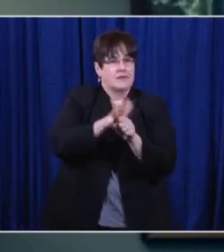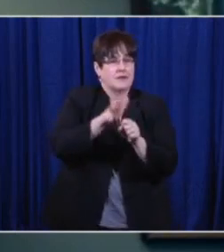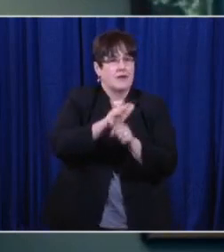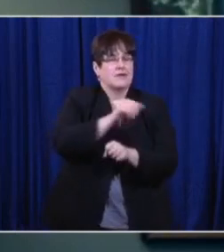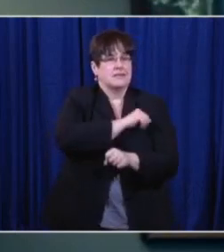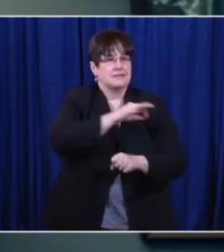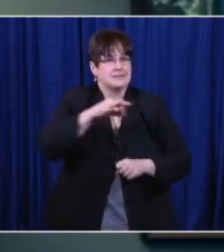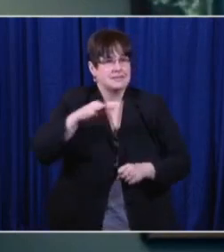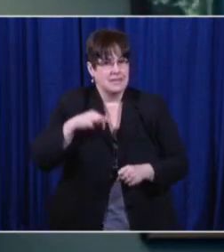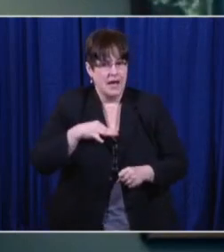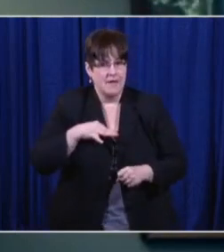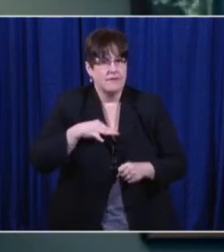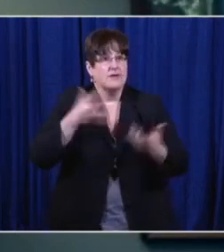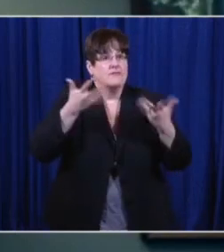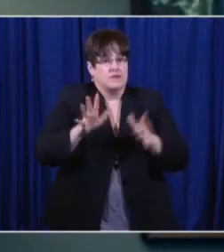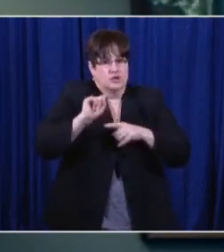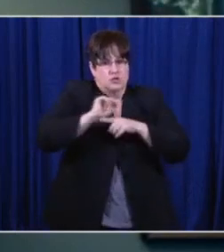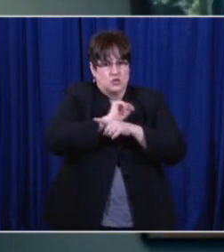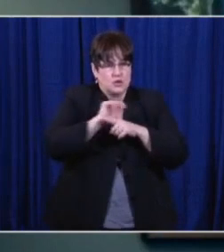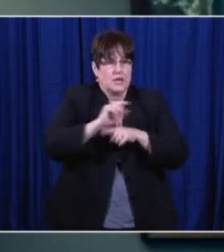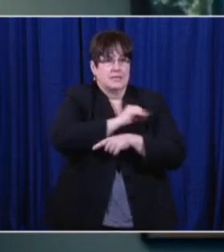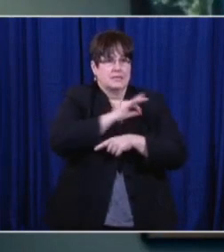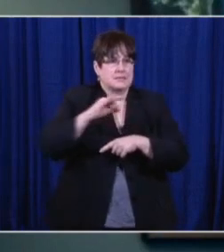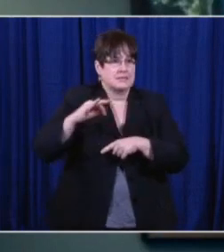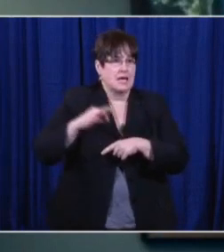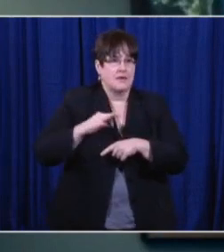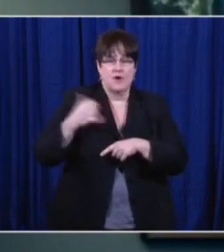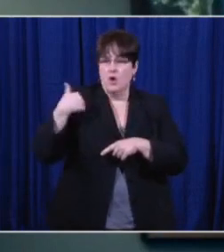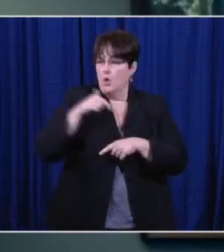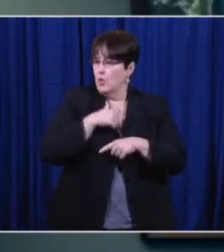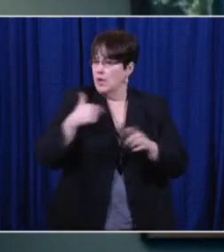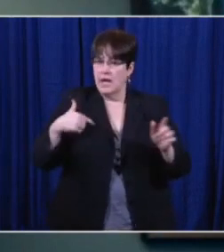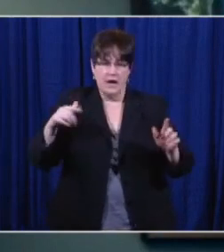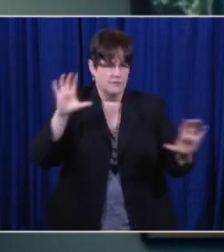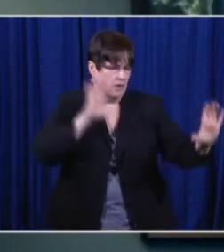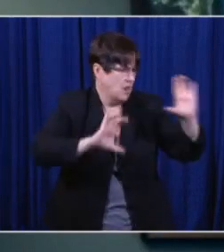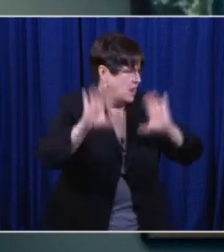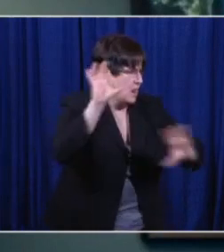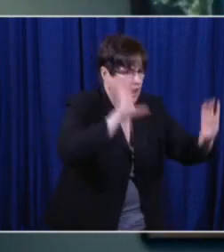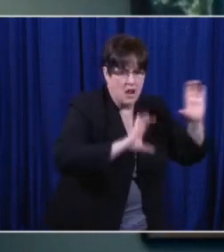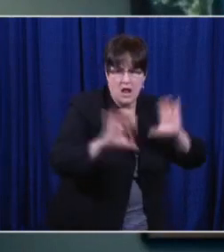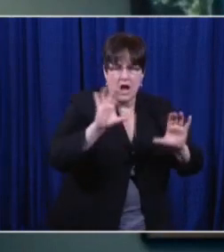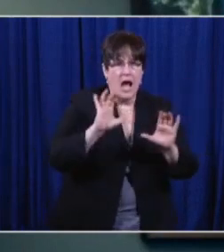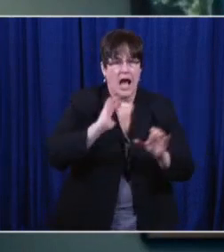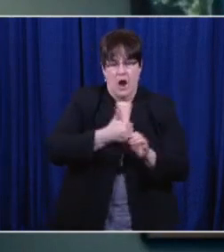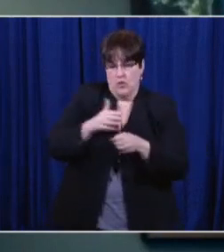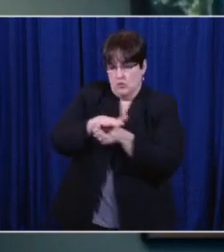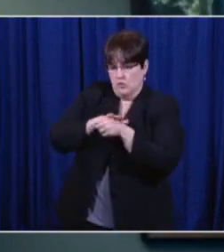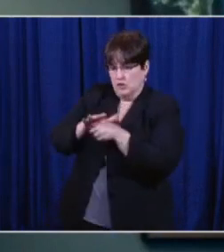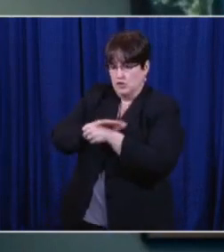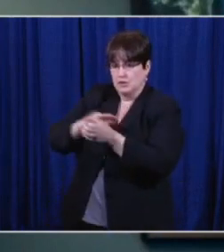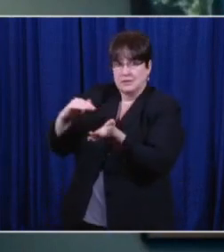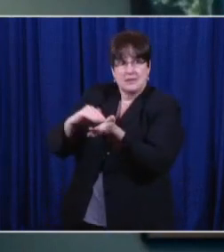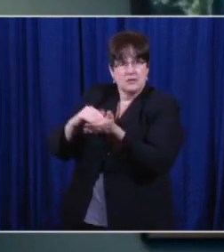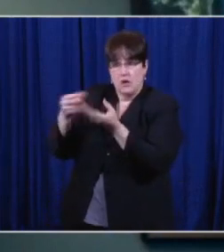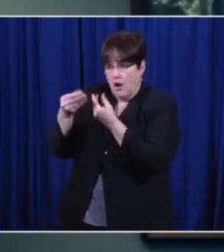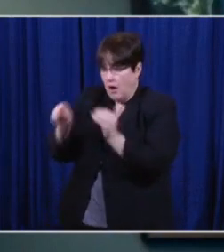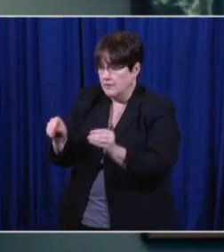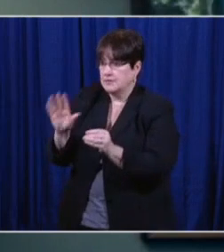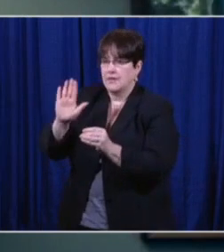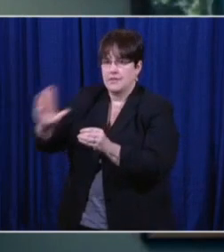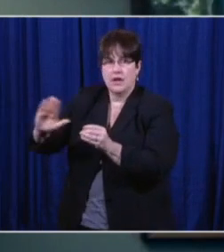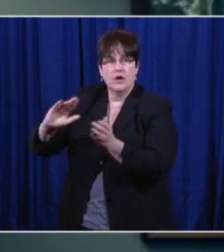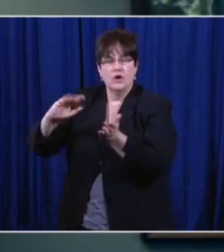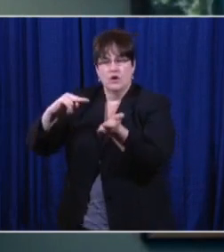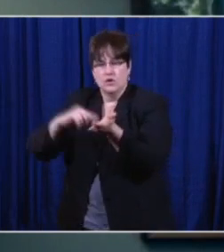staff. We've really pulled out all the stops. We've looked at our various physician office practices. We've looked at redeploying people into different